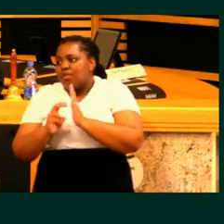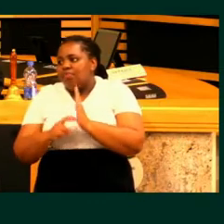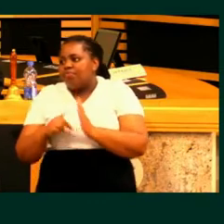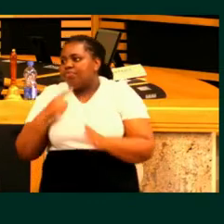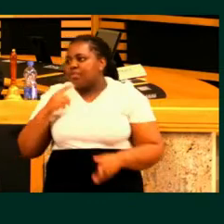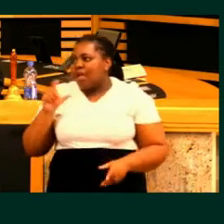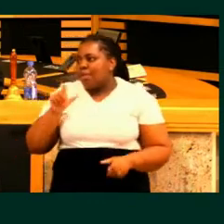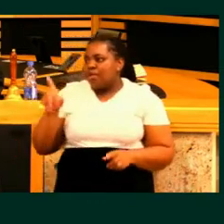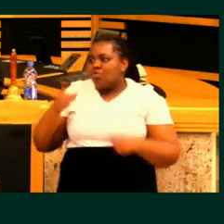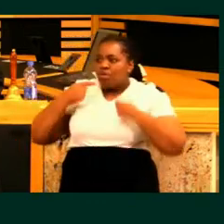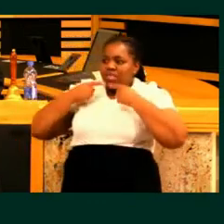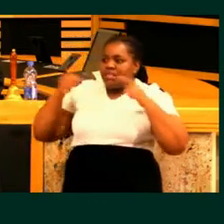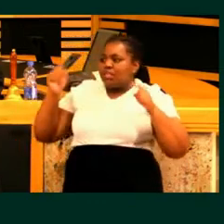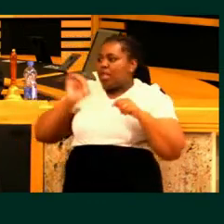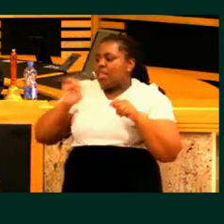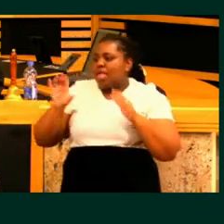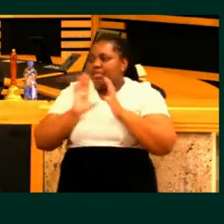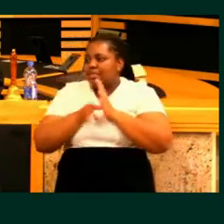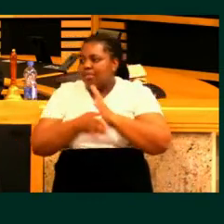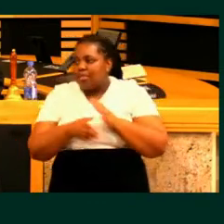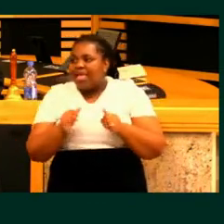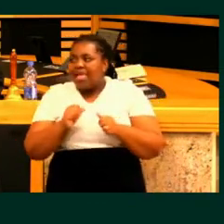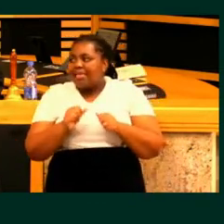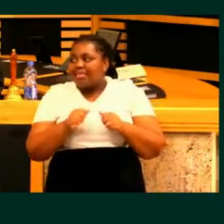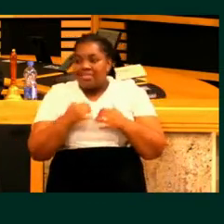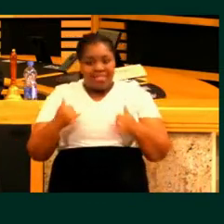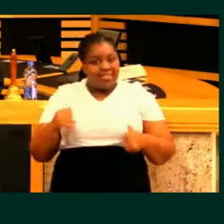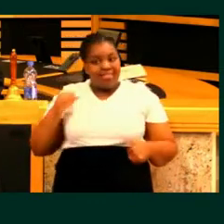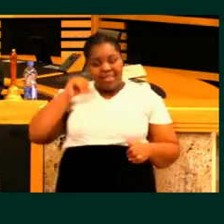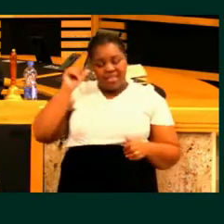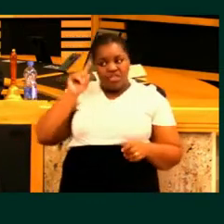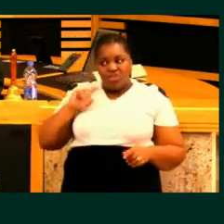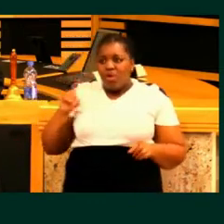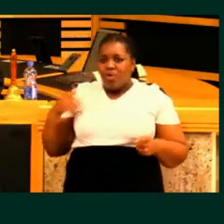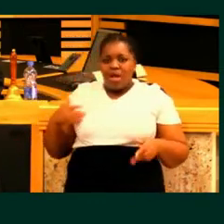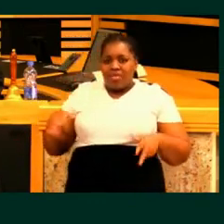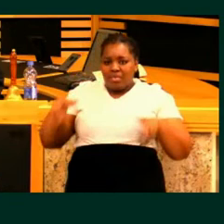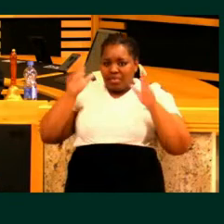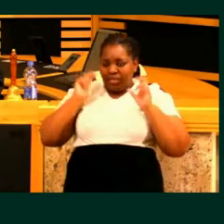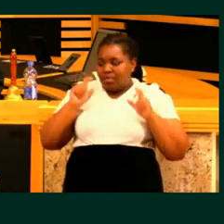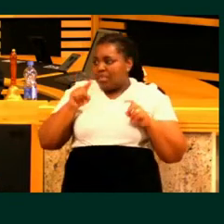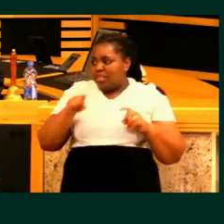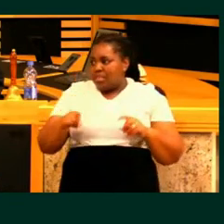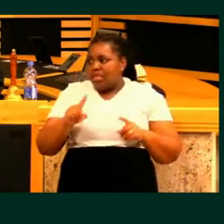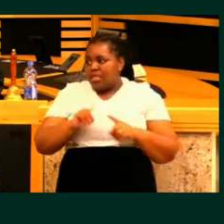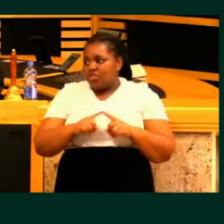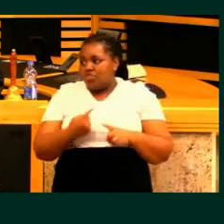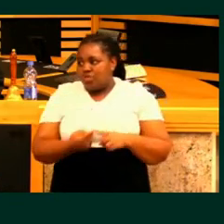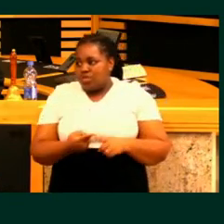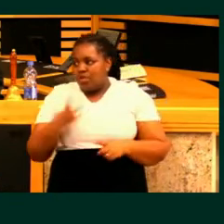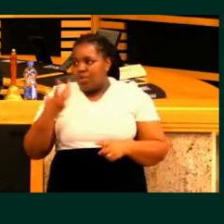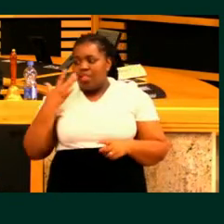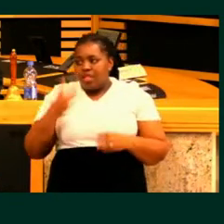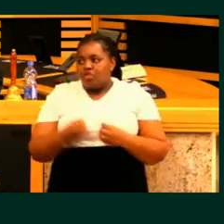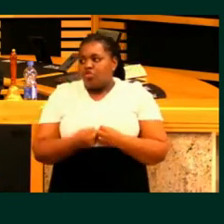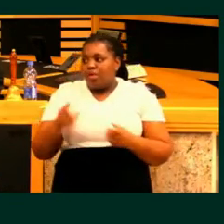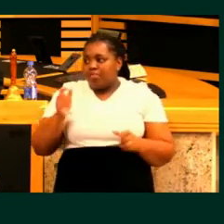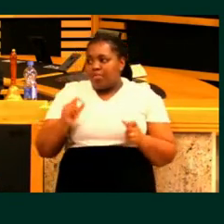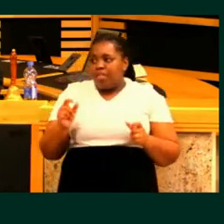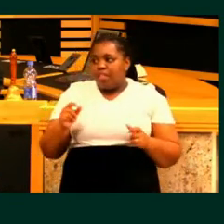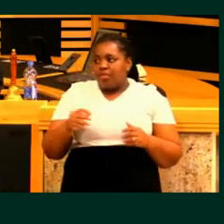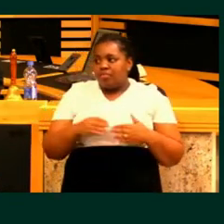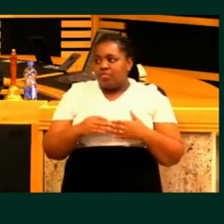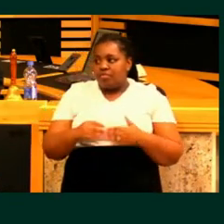do not declare their disabilities at this day and age we cannot be listening to such mediocrity when there is so much people out there who live with